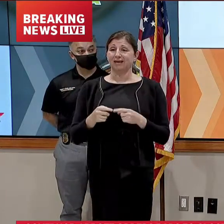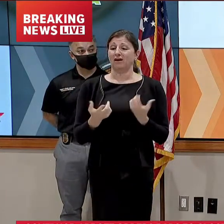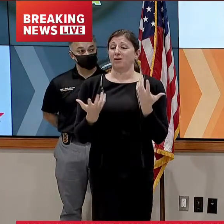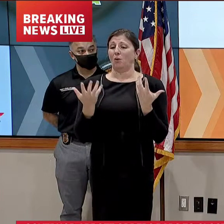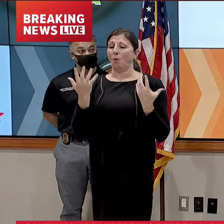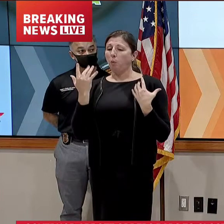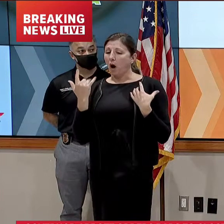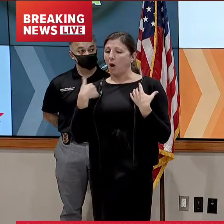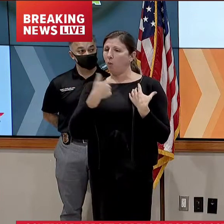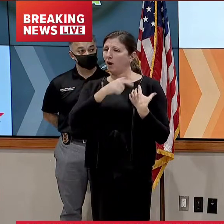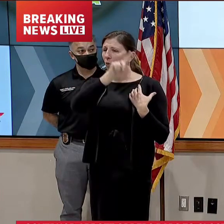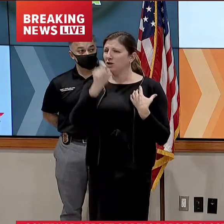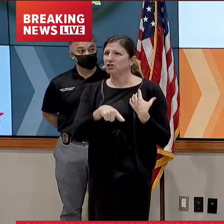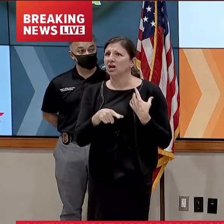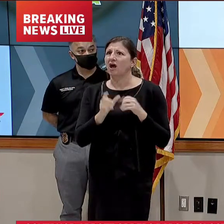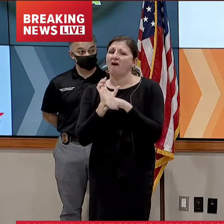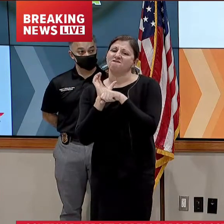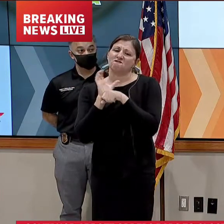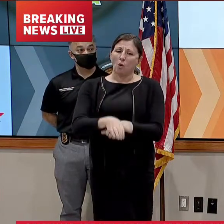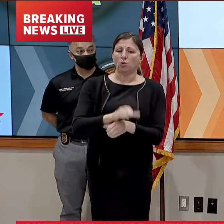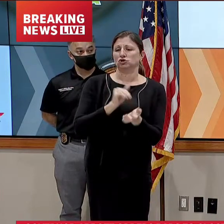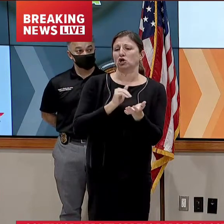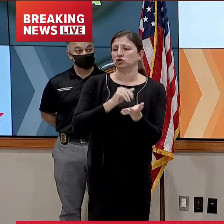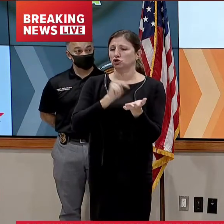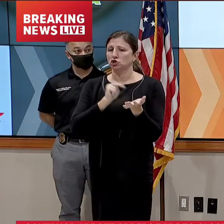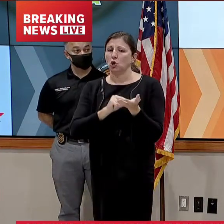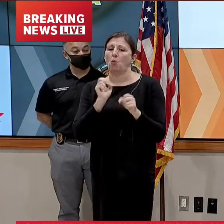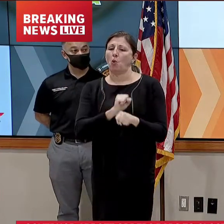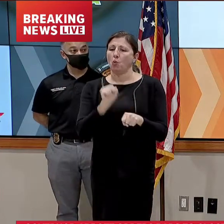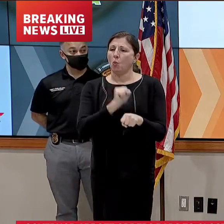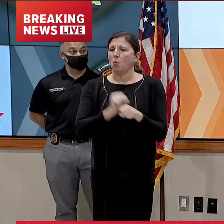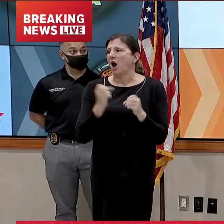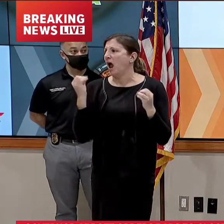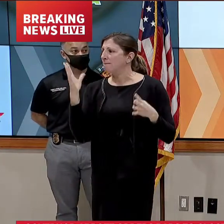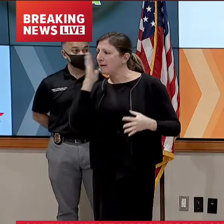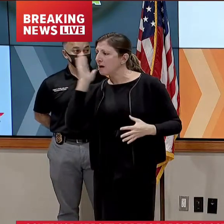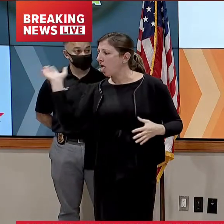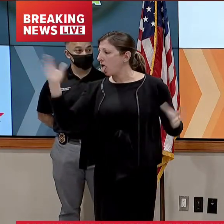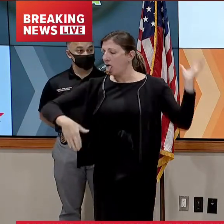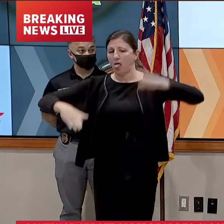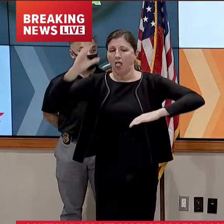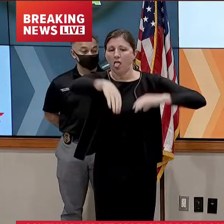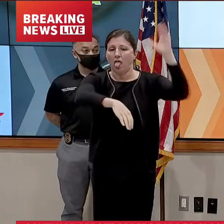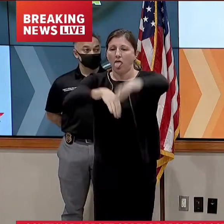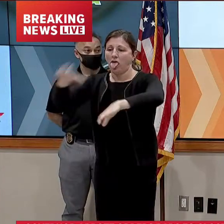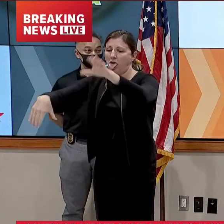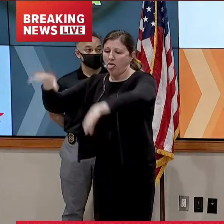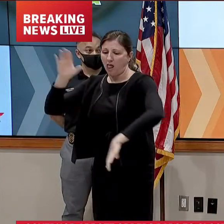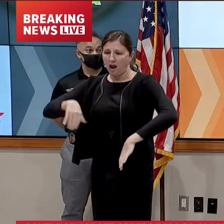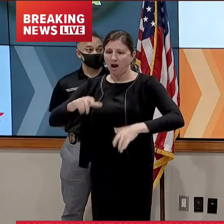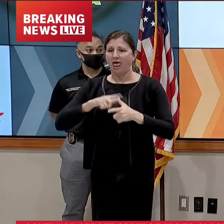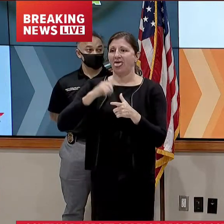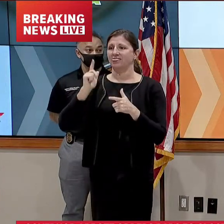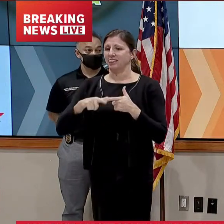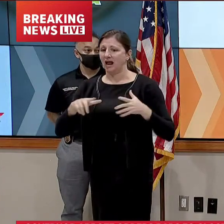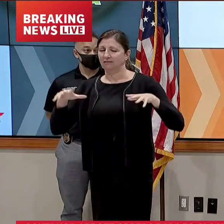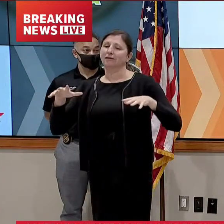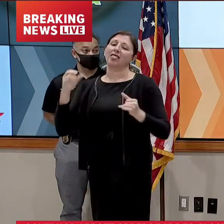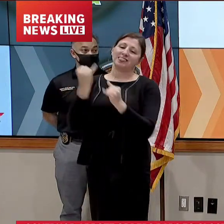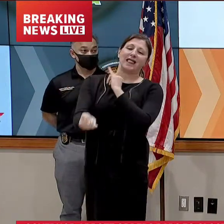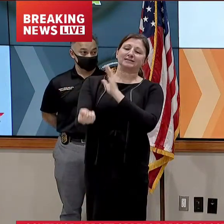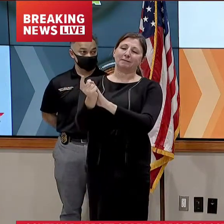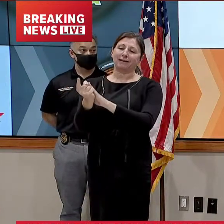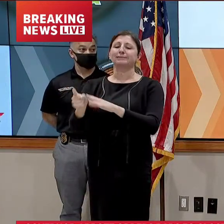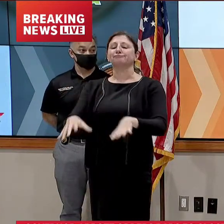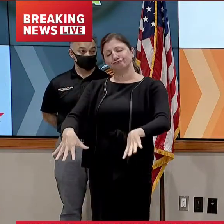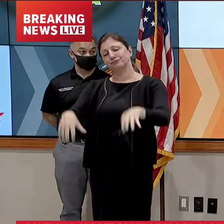we work these nurses and doctors, how many beds can we stick into a hallway or an auditorium and then take action?